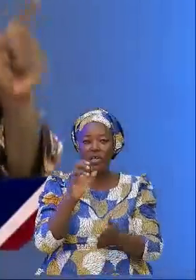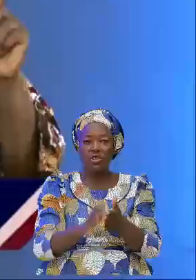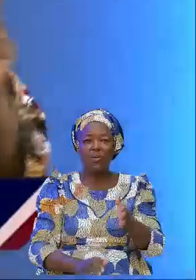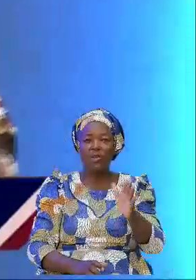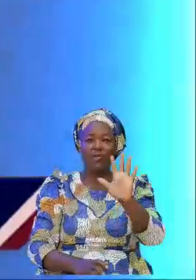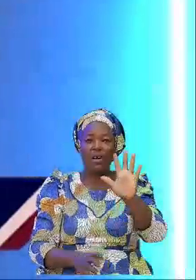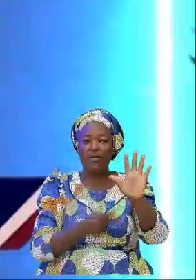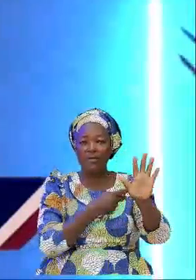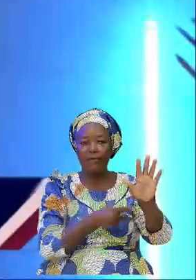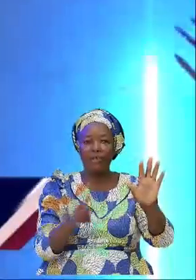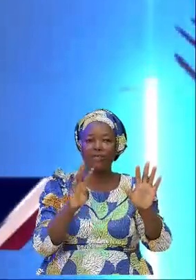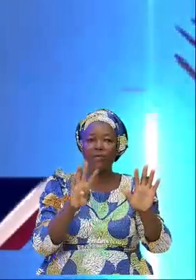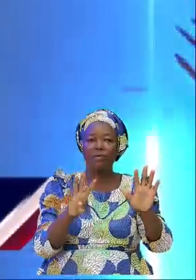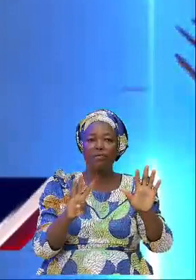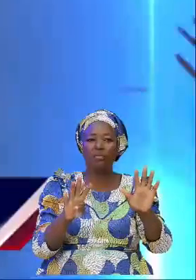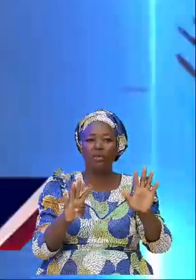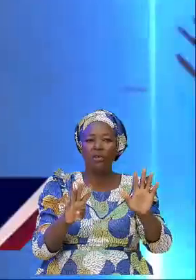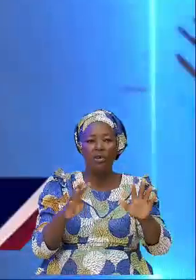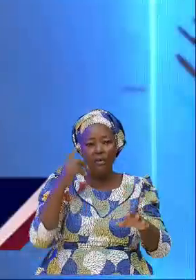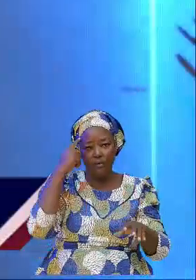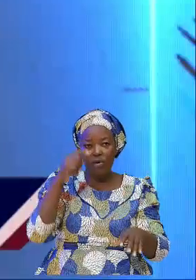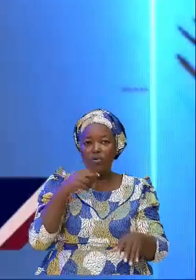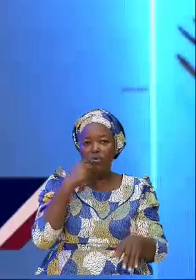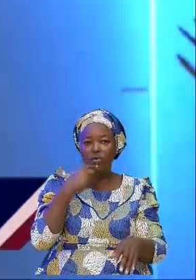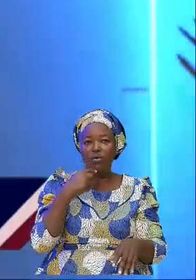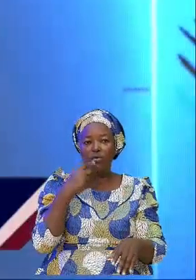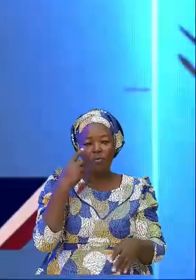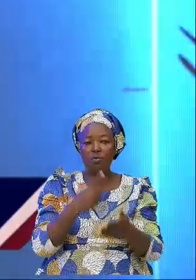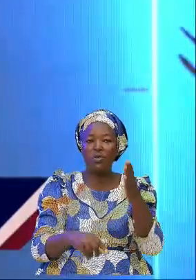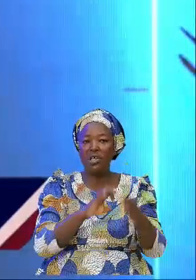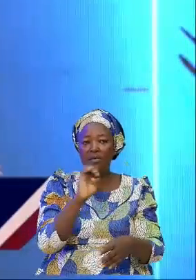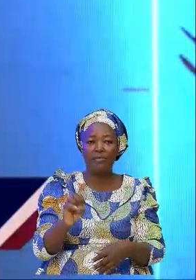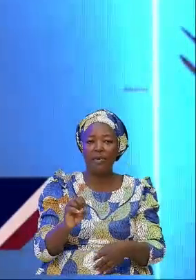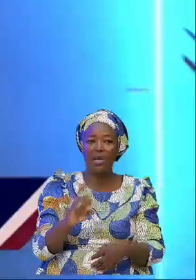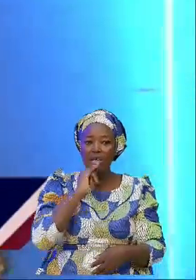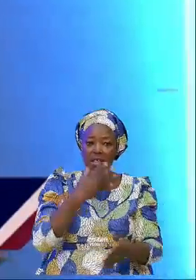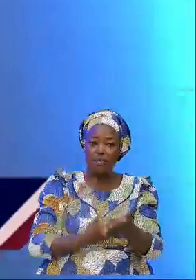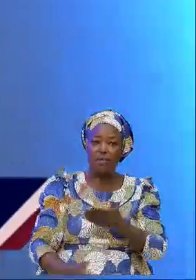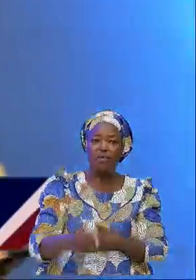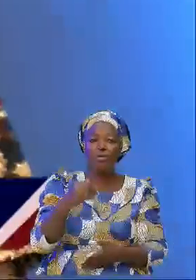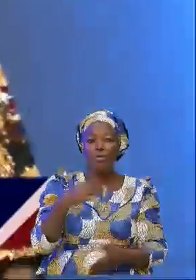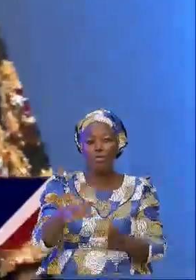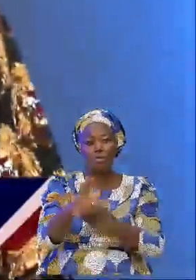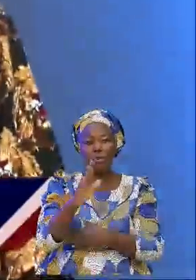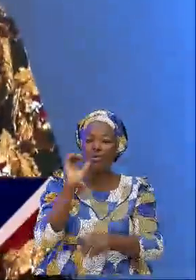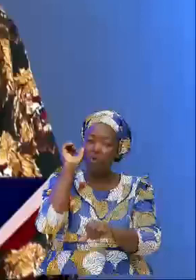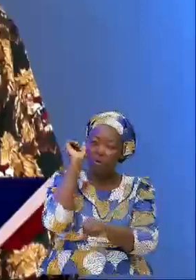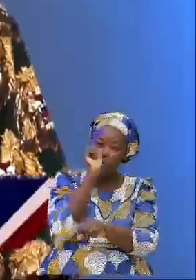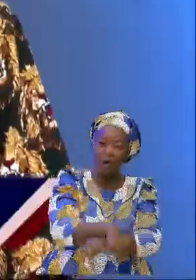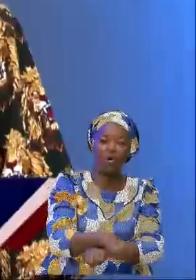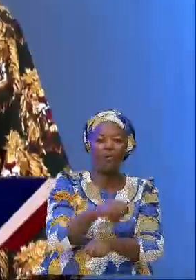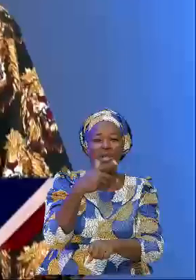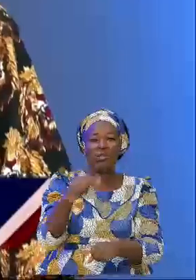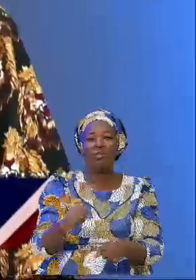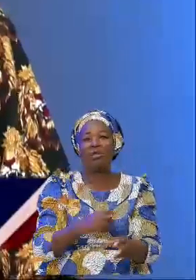and verse 4. 1 John chapter 5 verse 4. For whatsoever